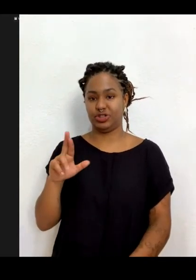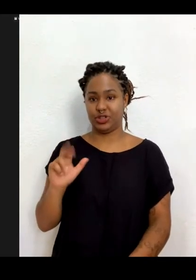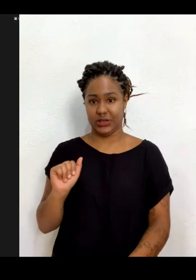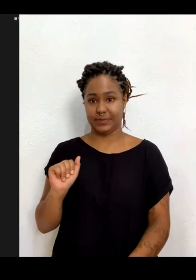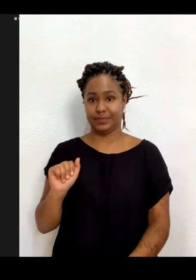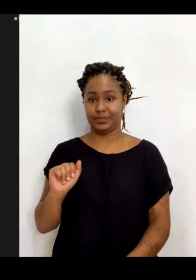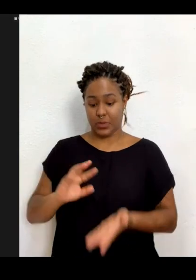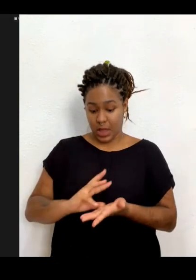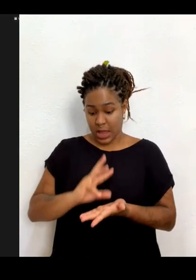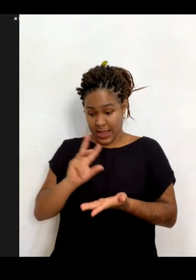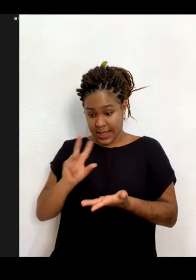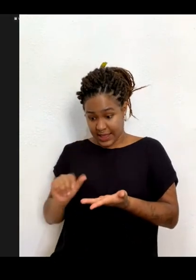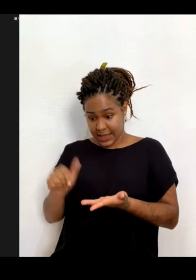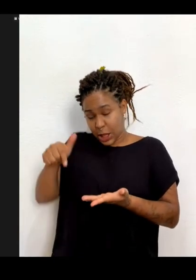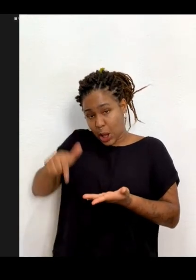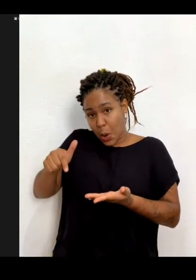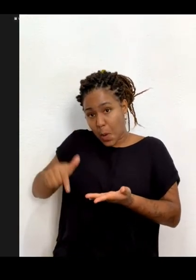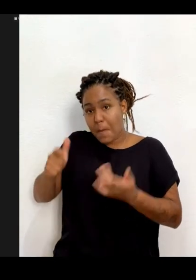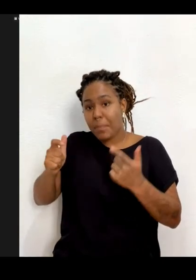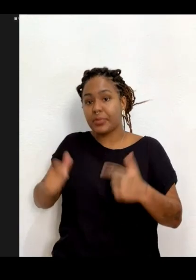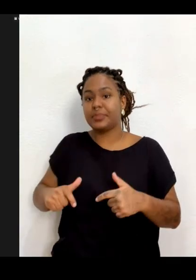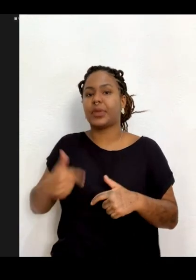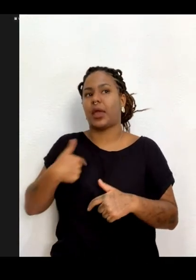foreign foreign